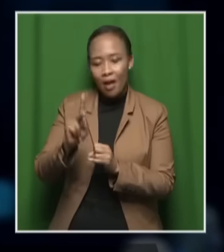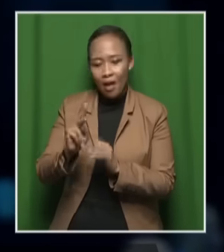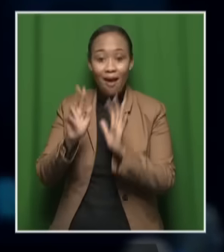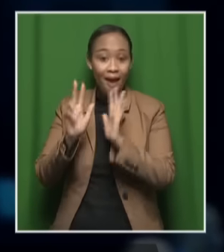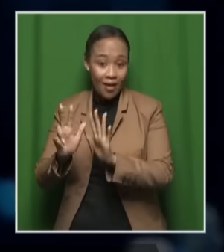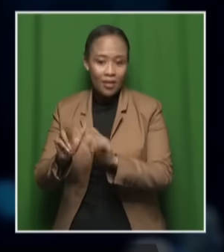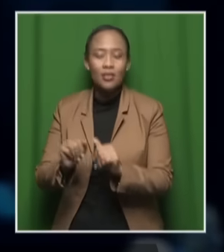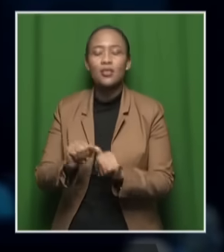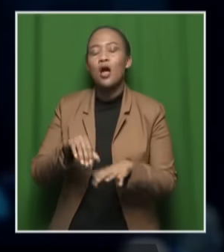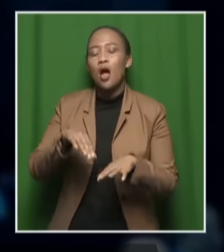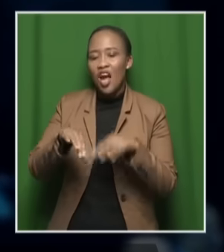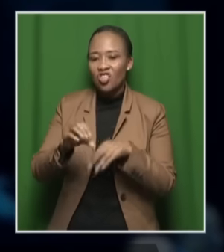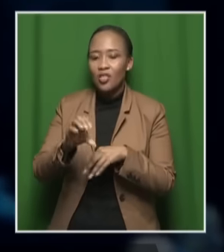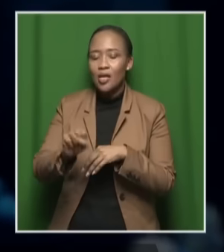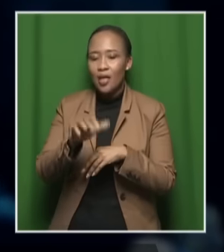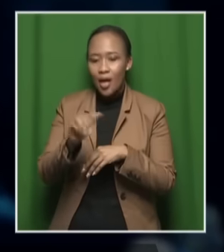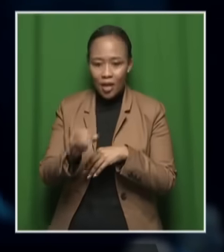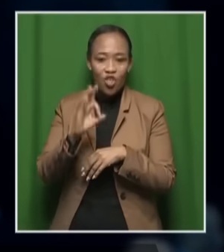Action SA 3,